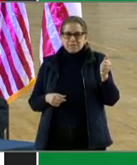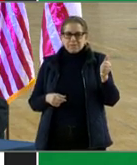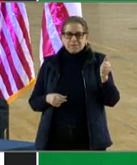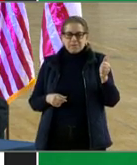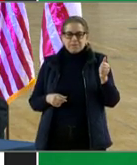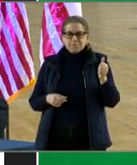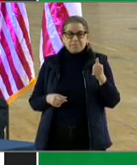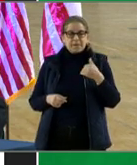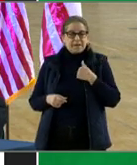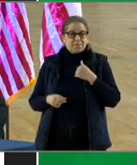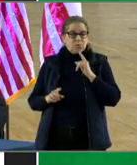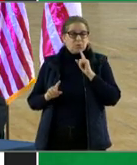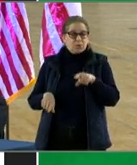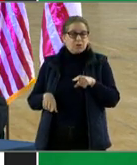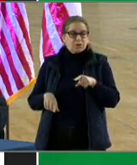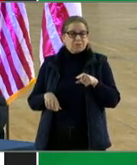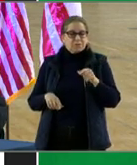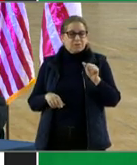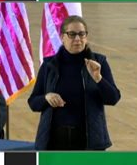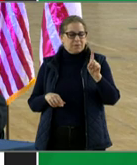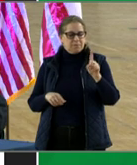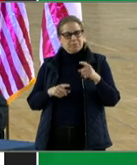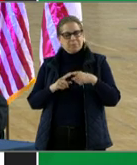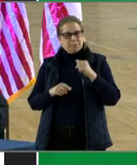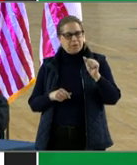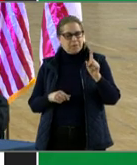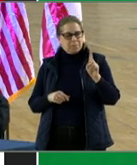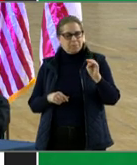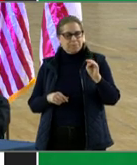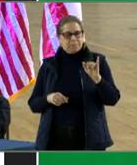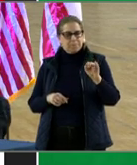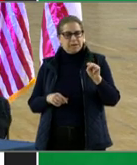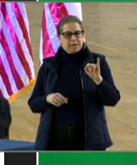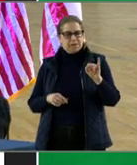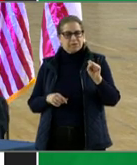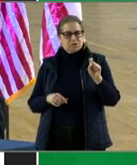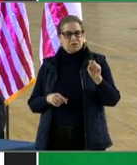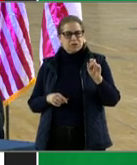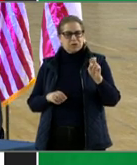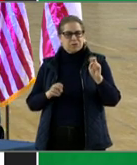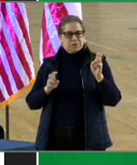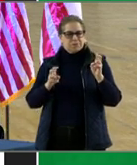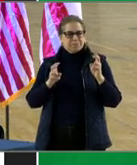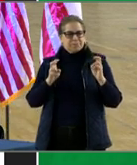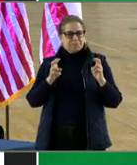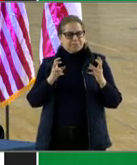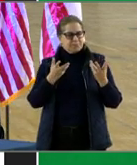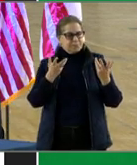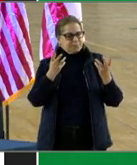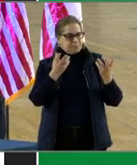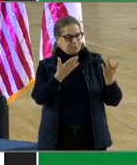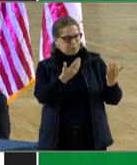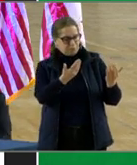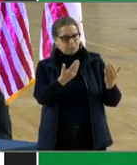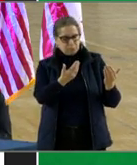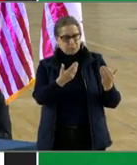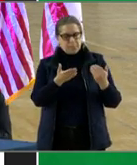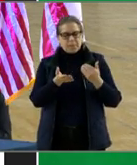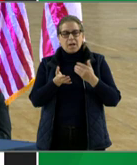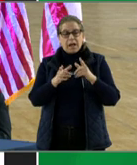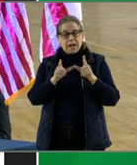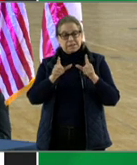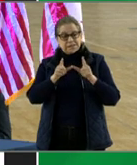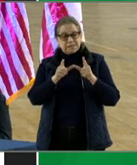13th that allows for the waiver of certain licensure requirements that are specific to the District of Columbia, that allows